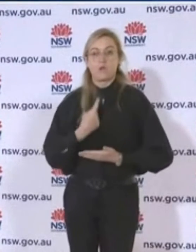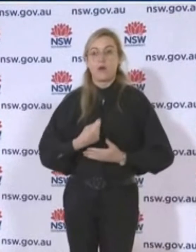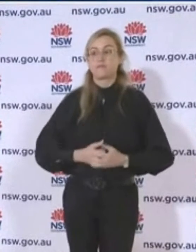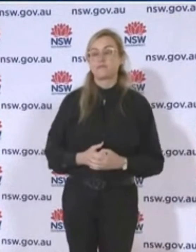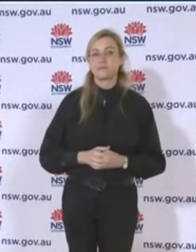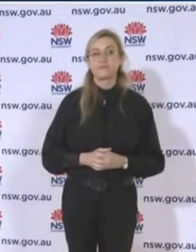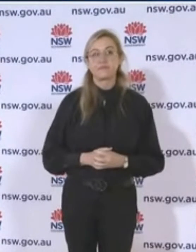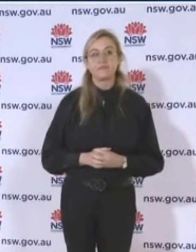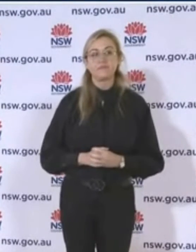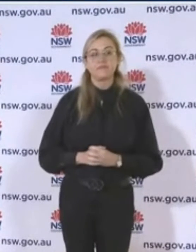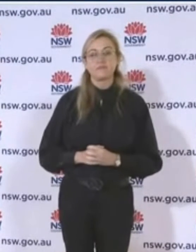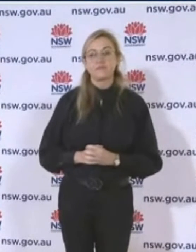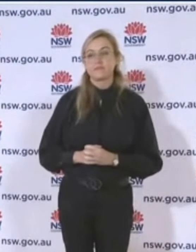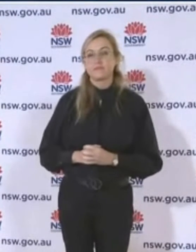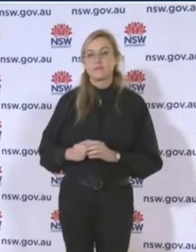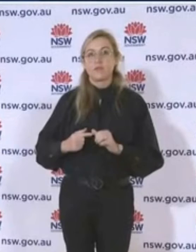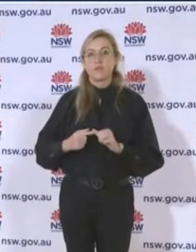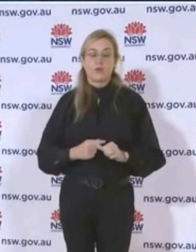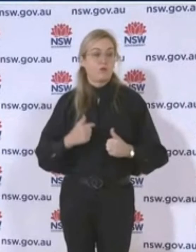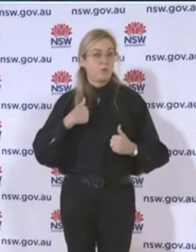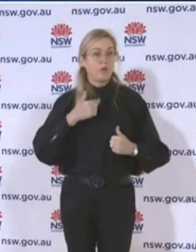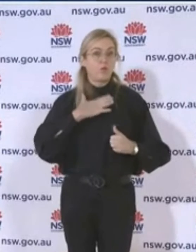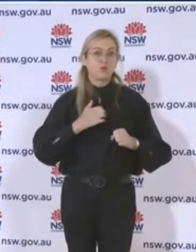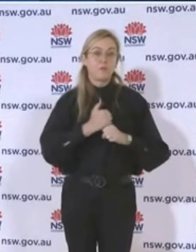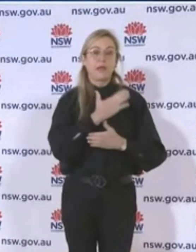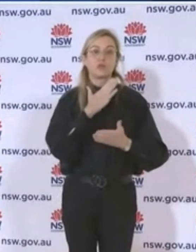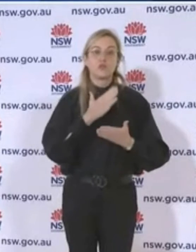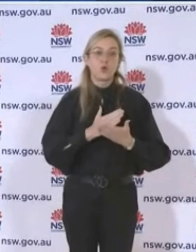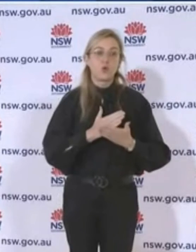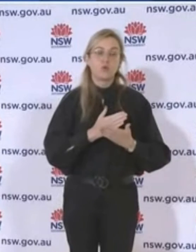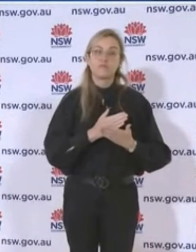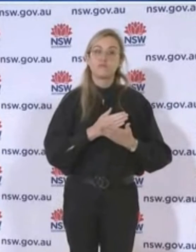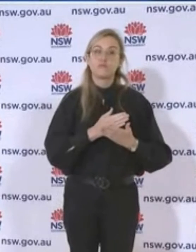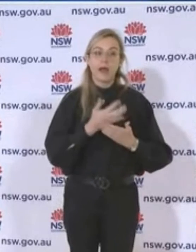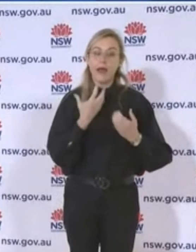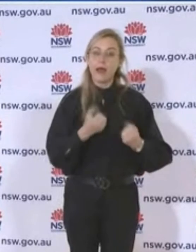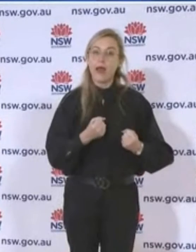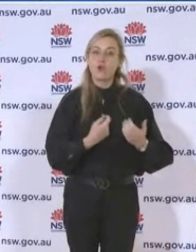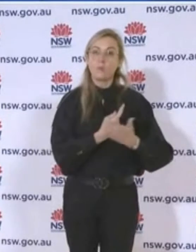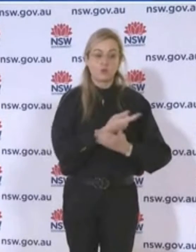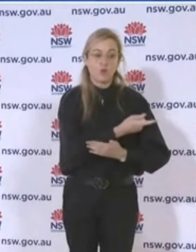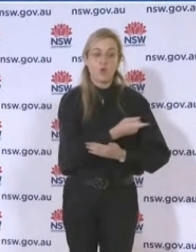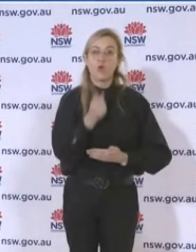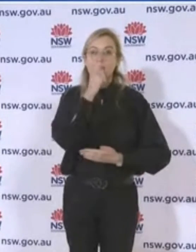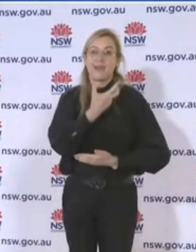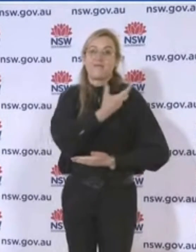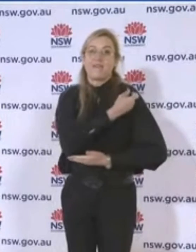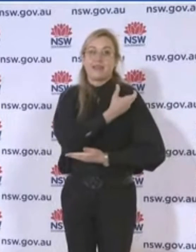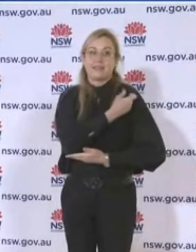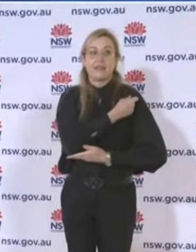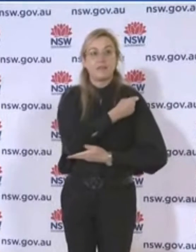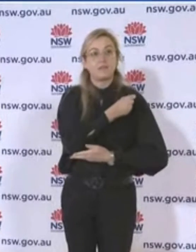those vaccination rates possible, and it's to provide safety for everybody. We know, every day all of